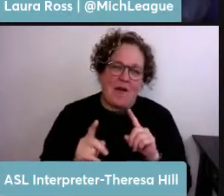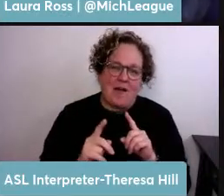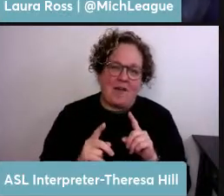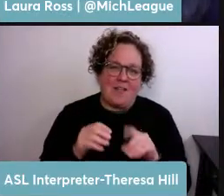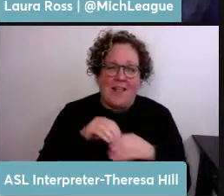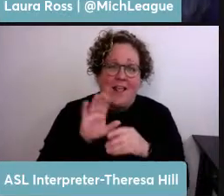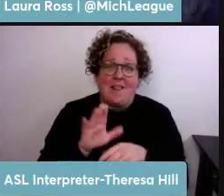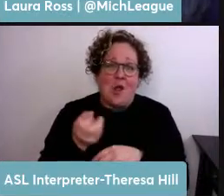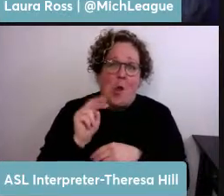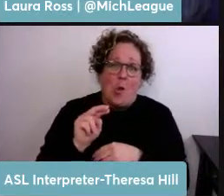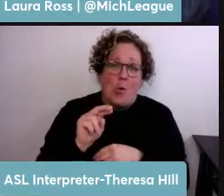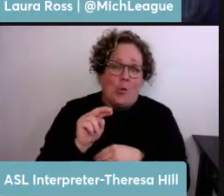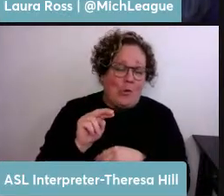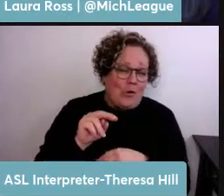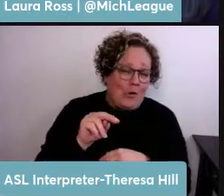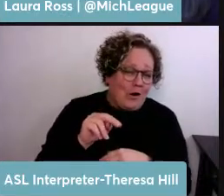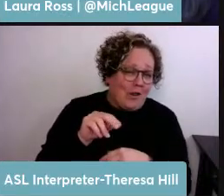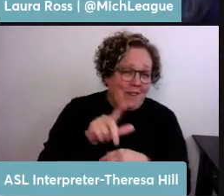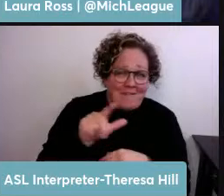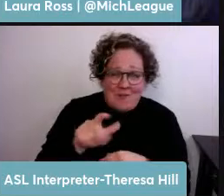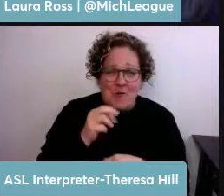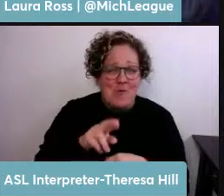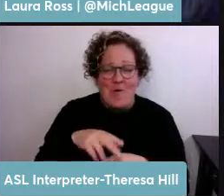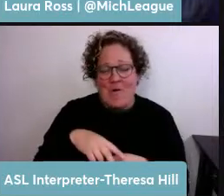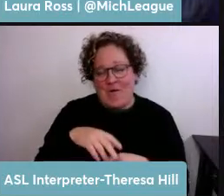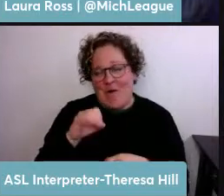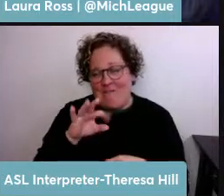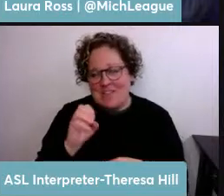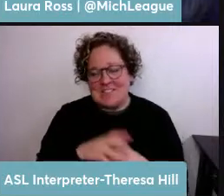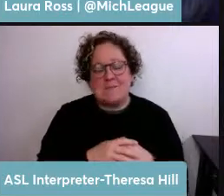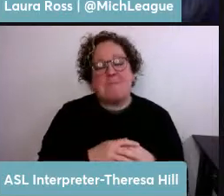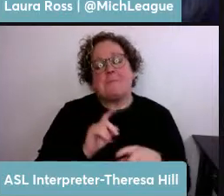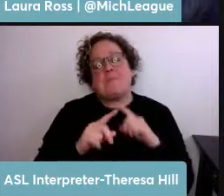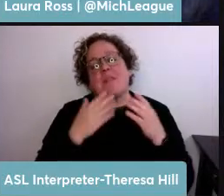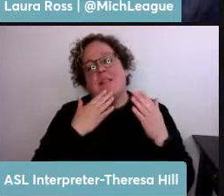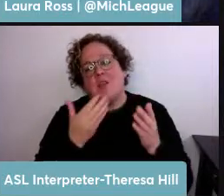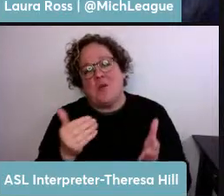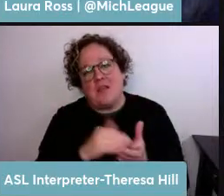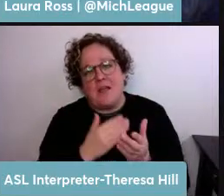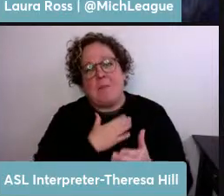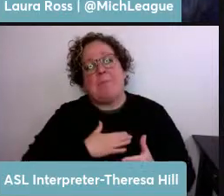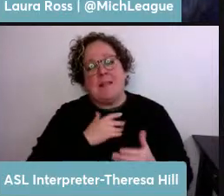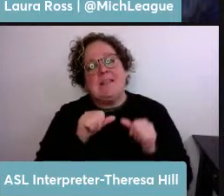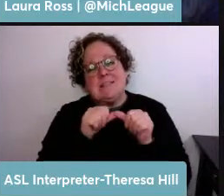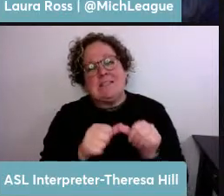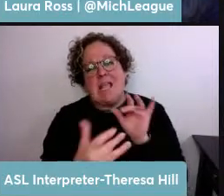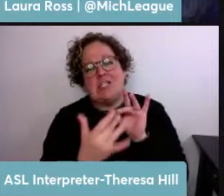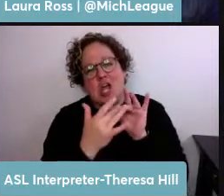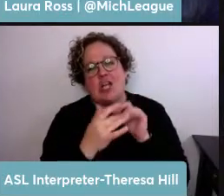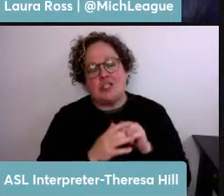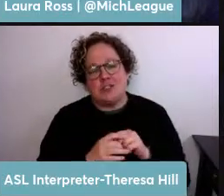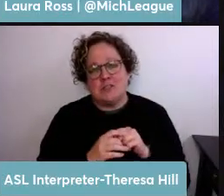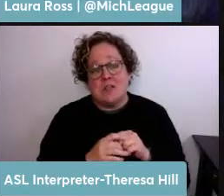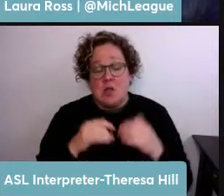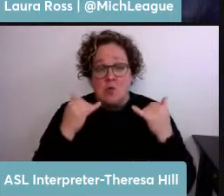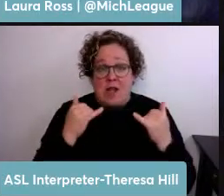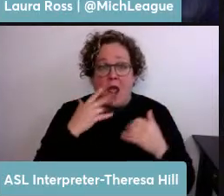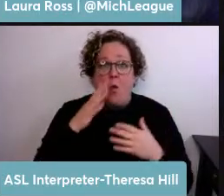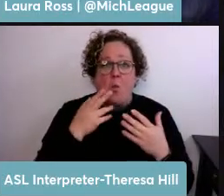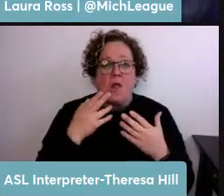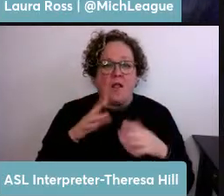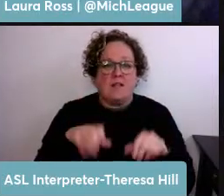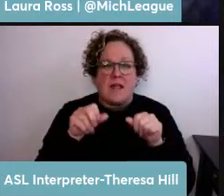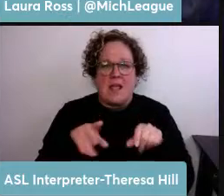living rooms or offices. So thank you again. Please stay in touch. And at this point, we're going to take a quick